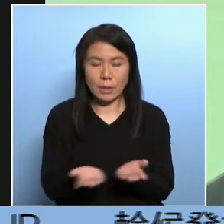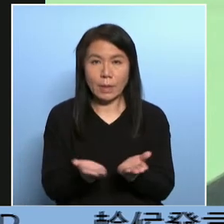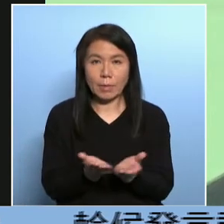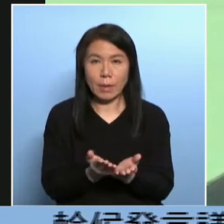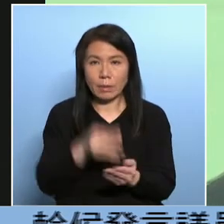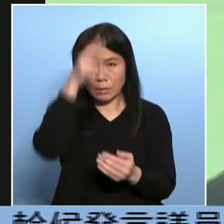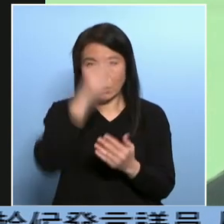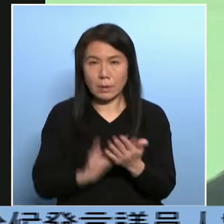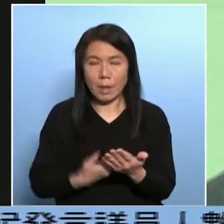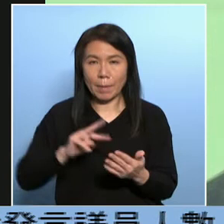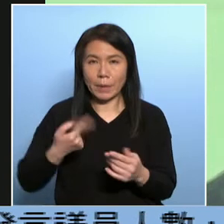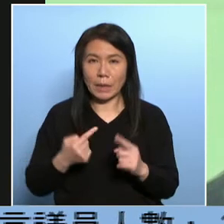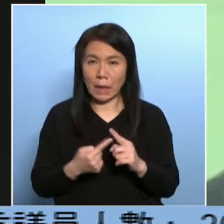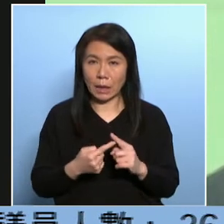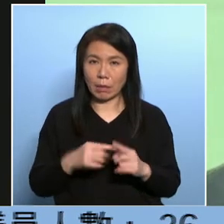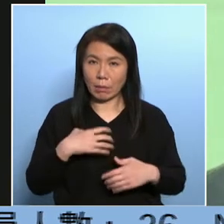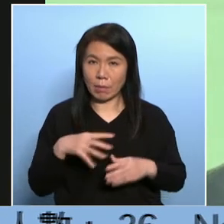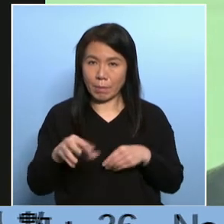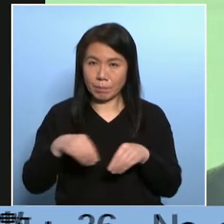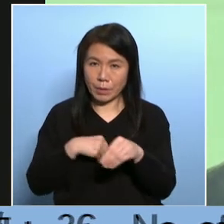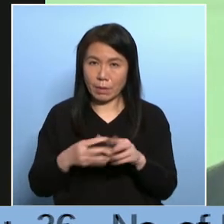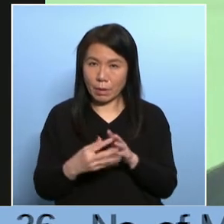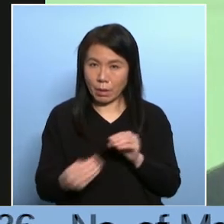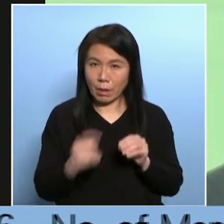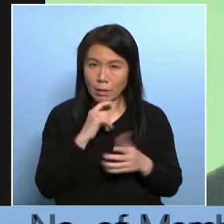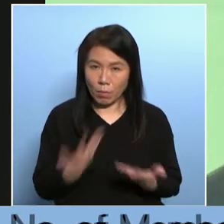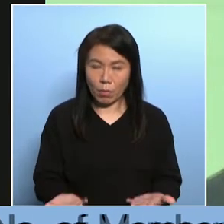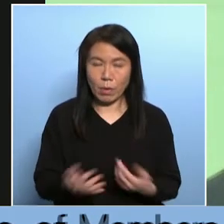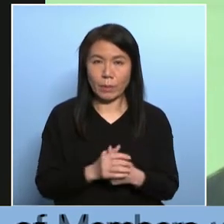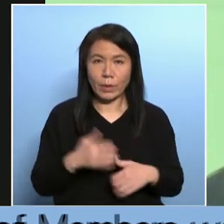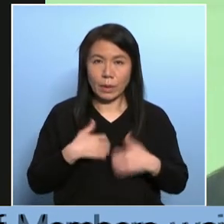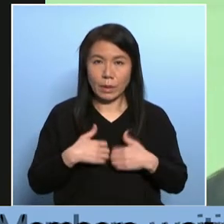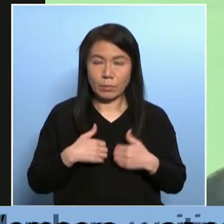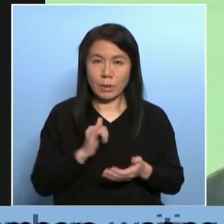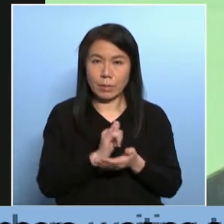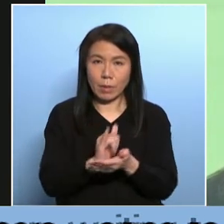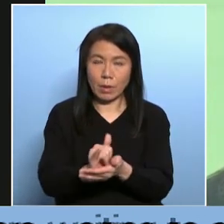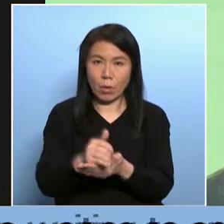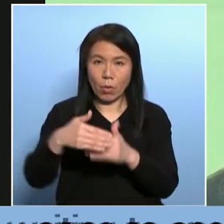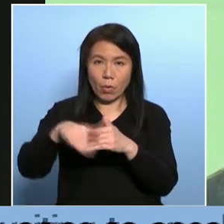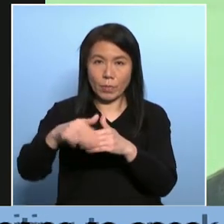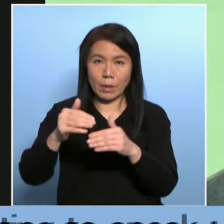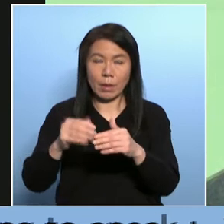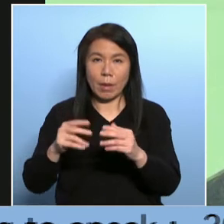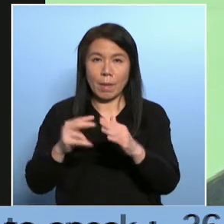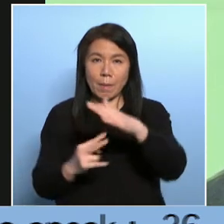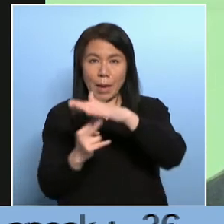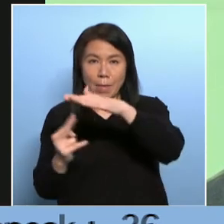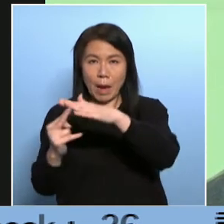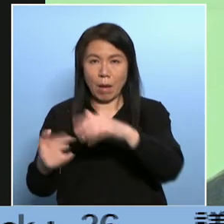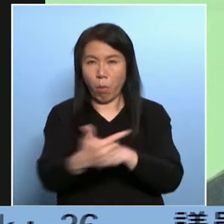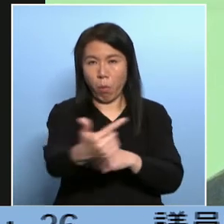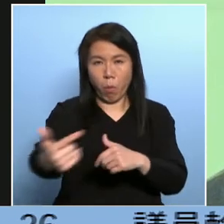they have been asked by the departments to submit their sick leave forms. So can we be more flexible about this? And also at the A&E department,